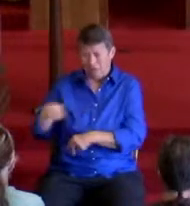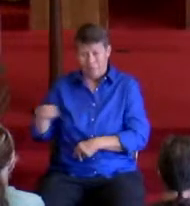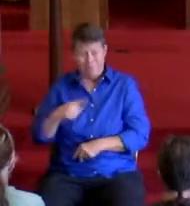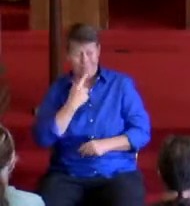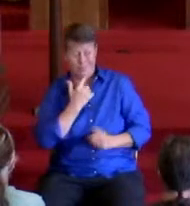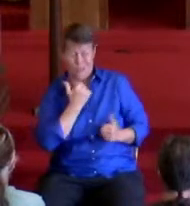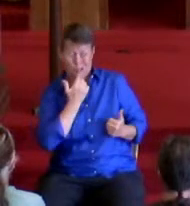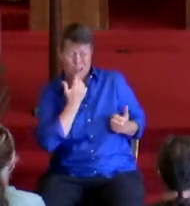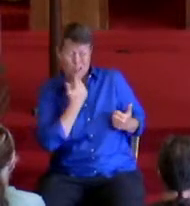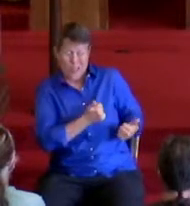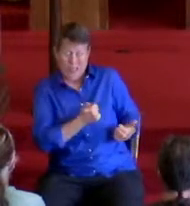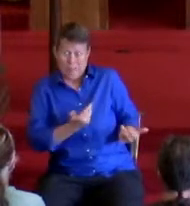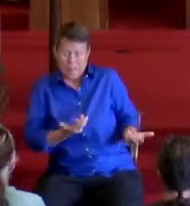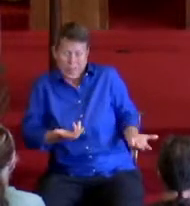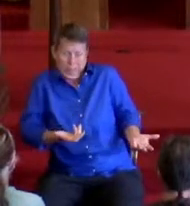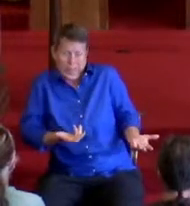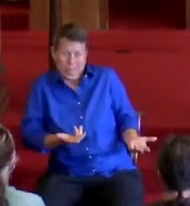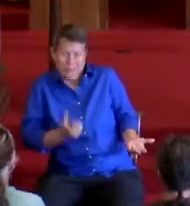luck.